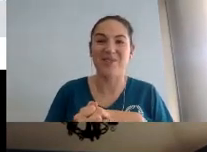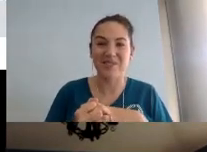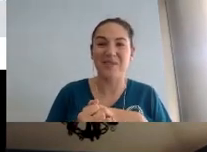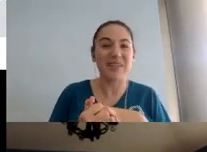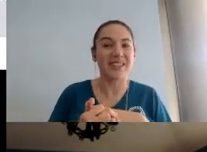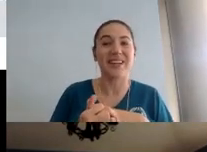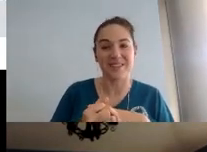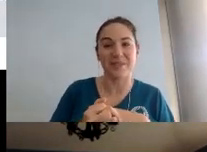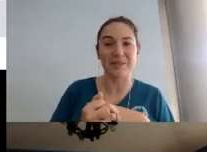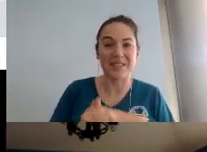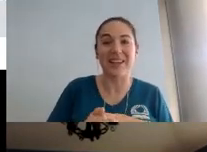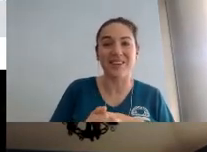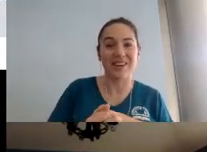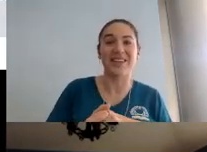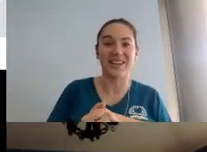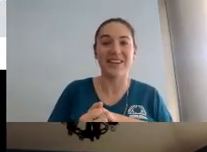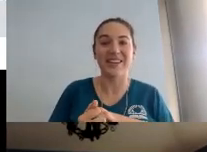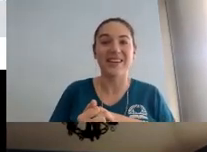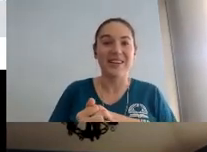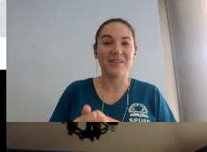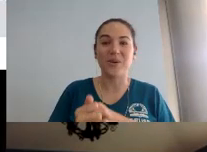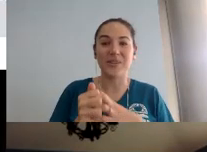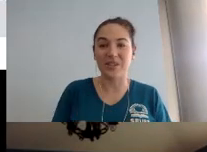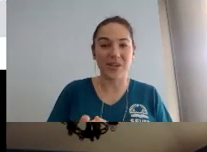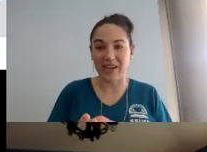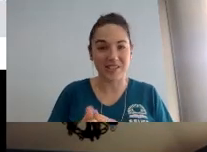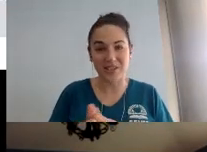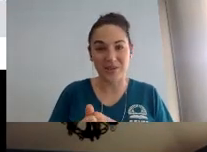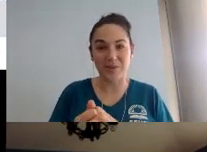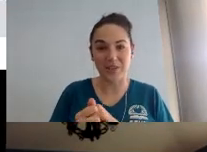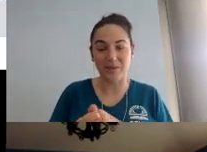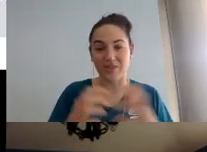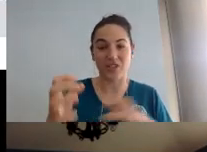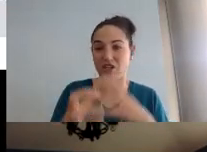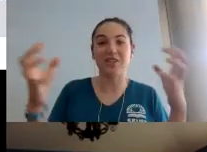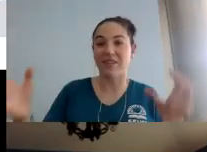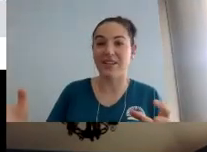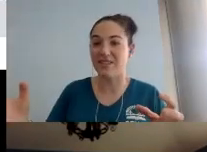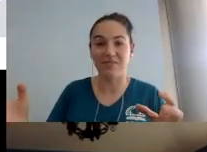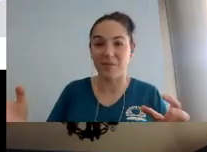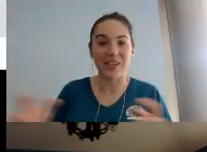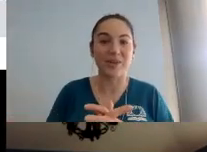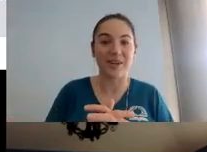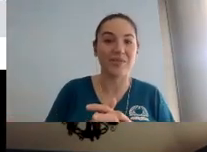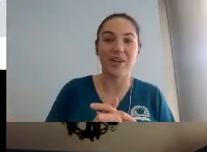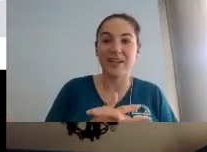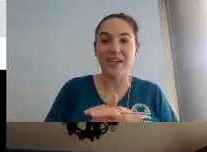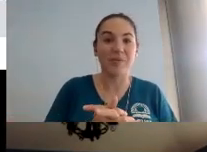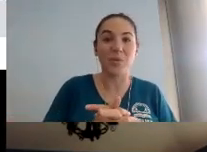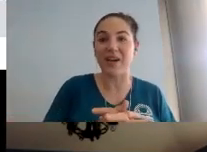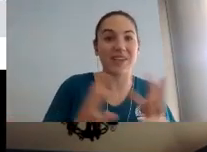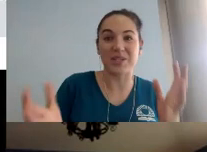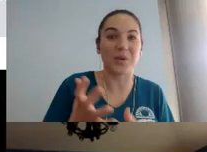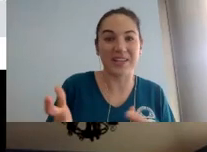hard for students to meet deadlines sometimes. And that can cause anxiety, when they don't have access to, if it's a shared device in a family, or if